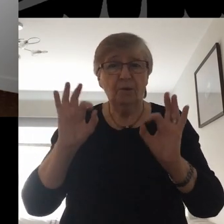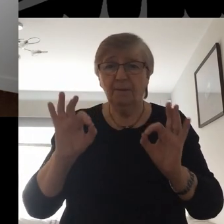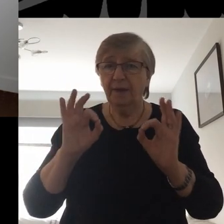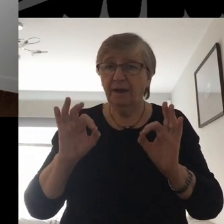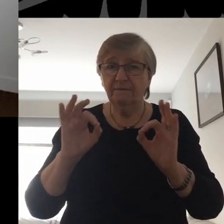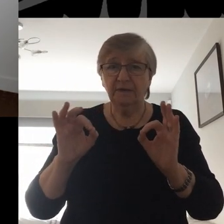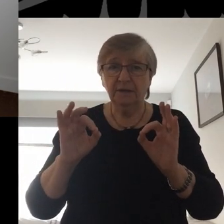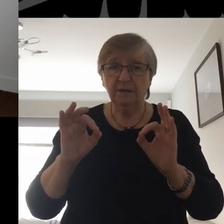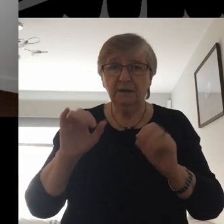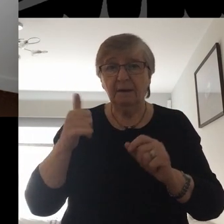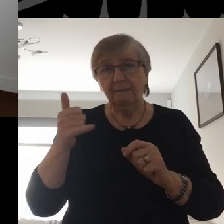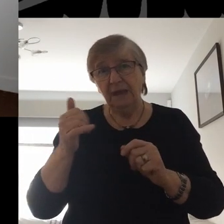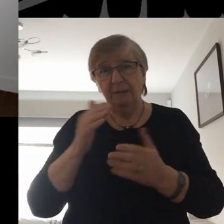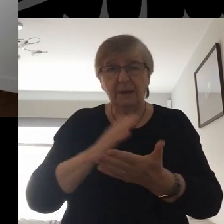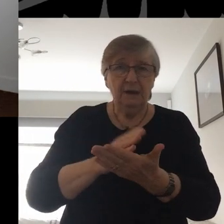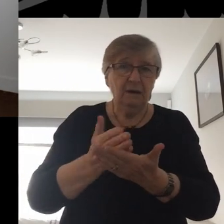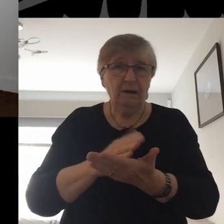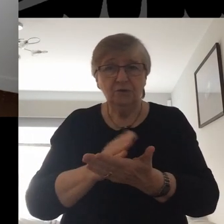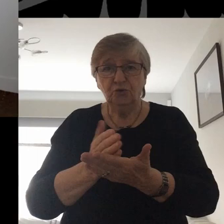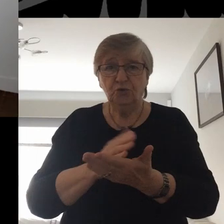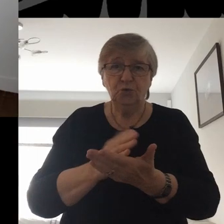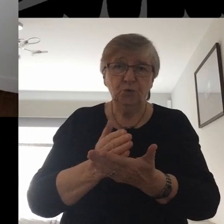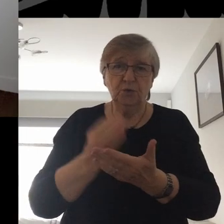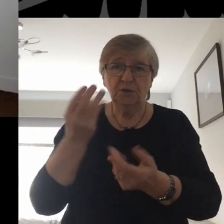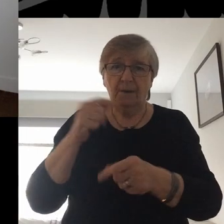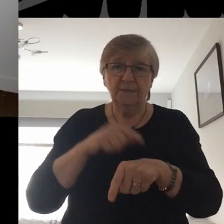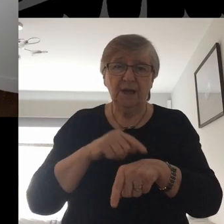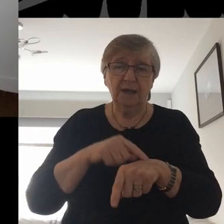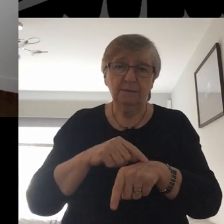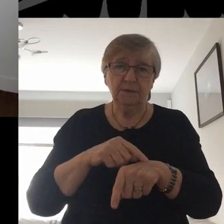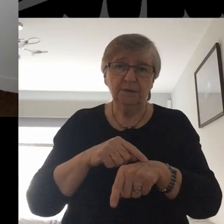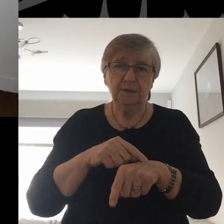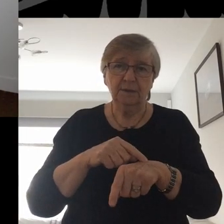however uncertain, however unsure that love might be.